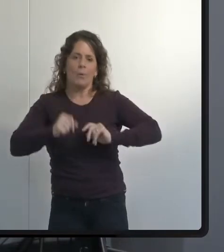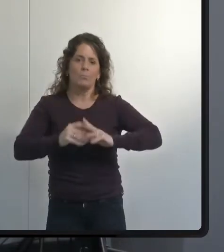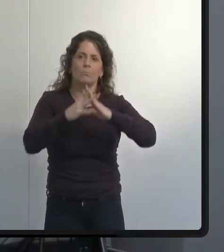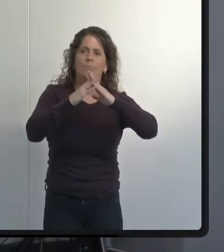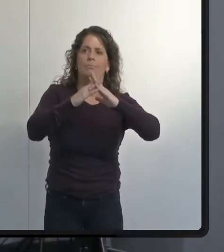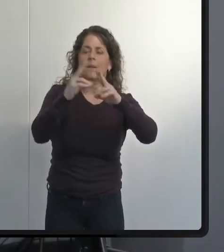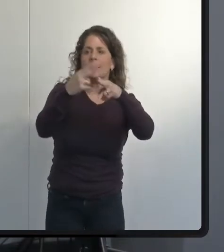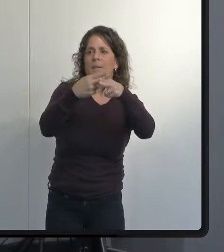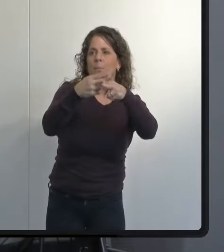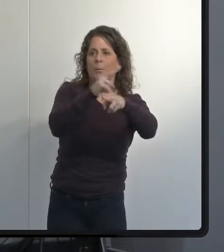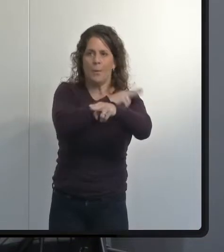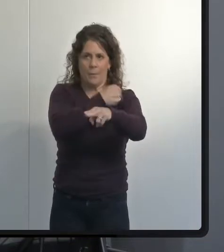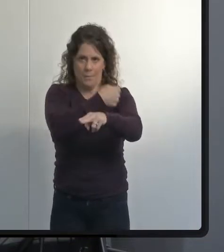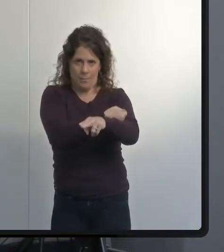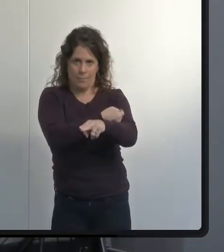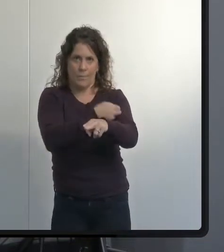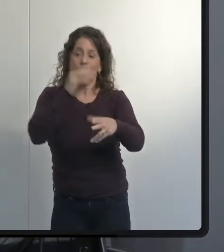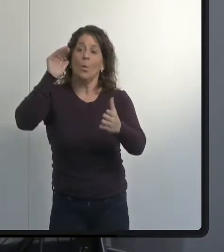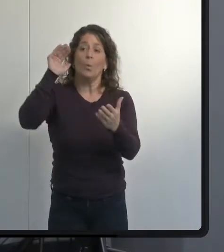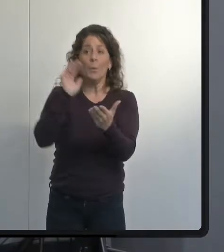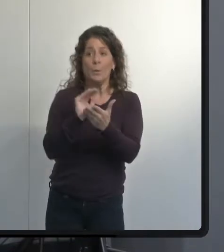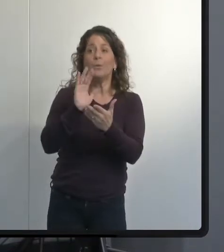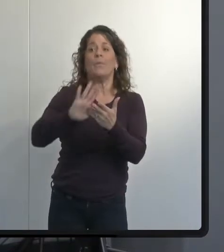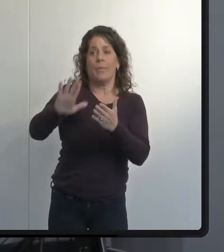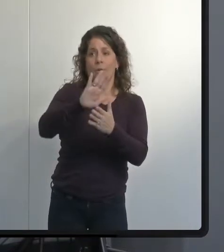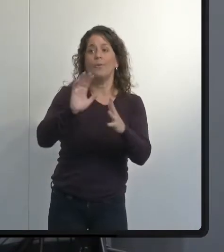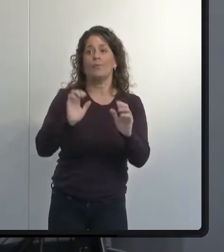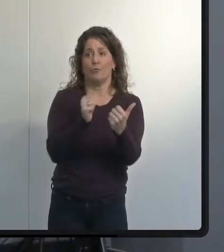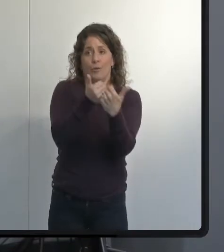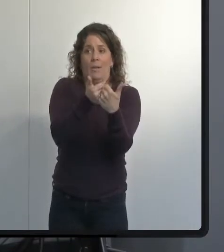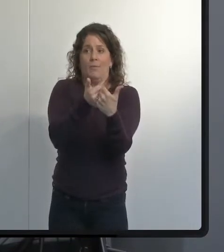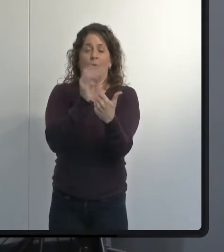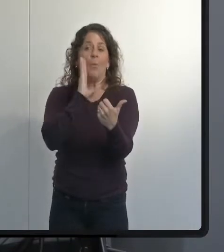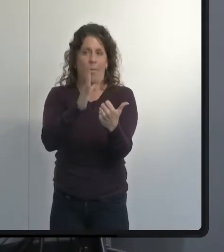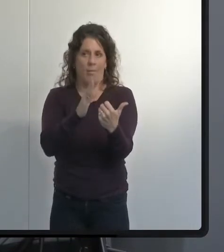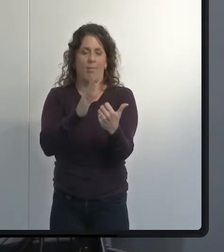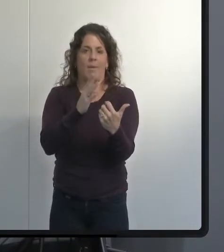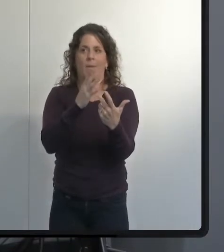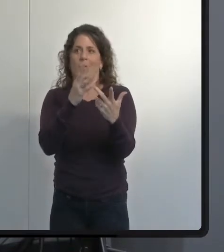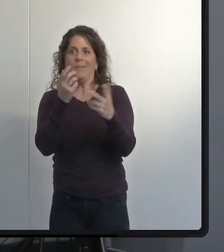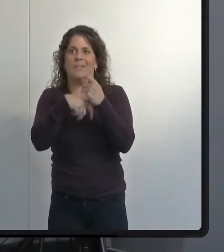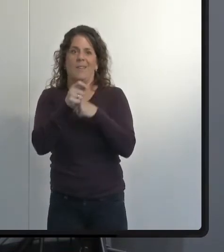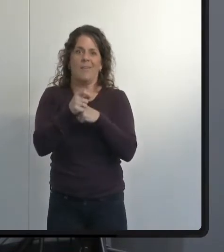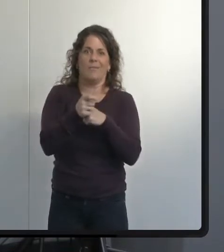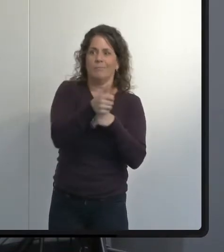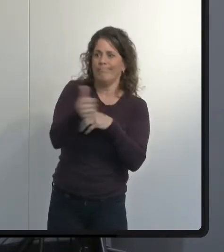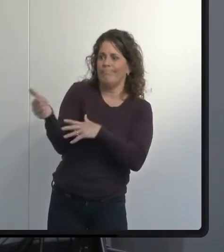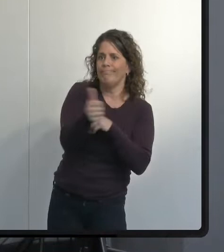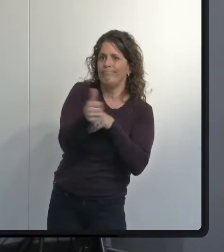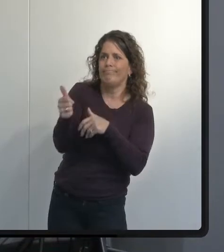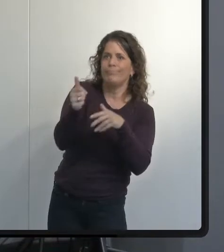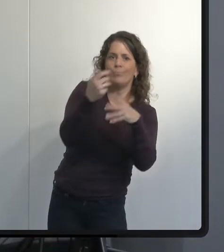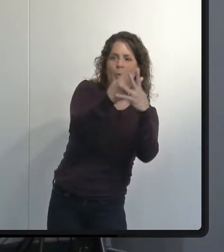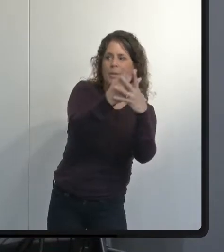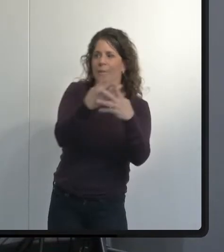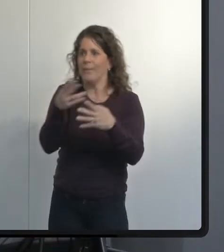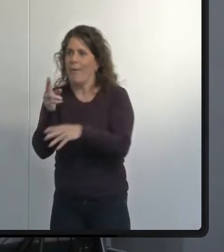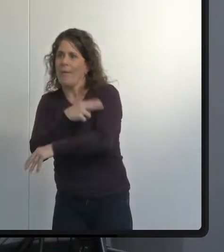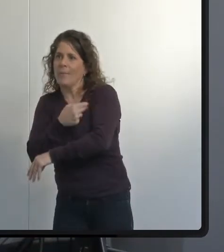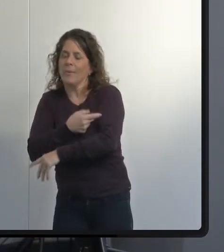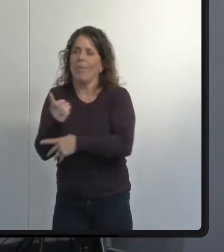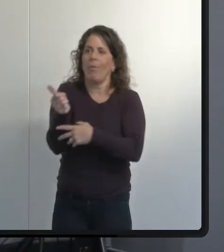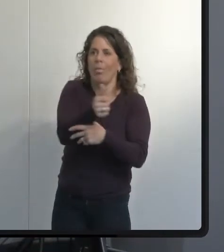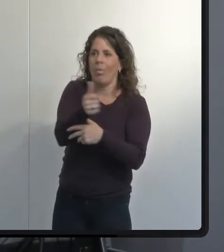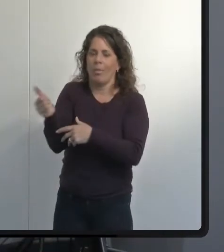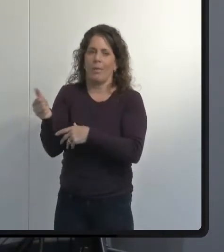support the prison and reduce the challenges presented with the movement of inmates back and forth to hospital locations. There has been significant